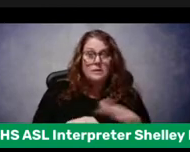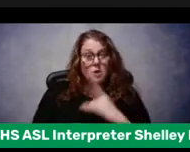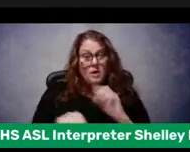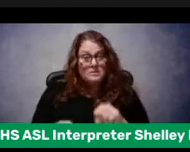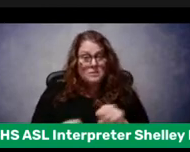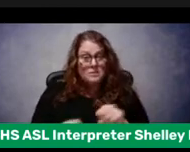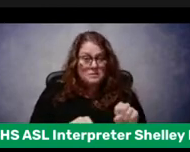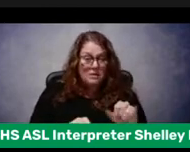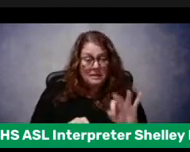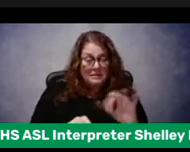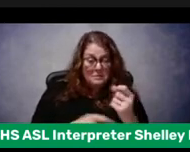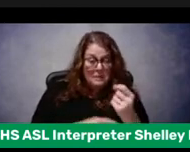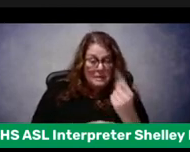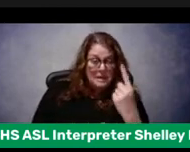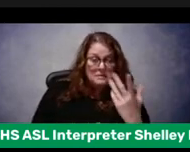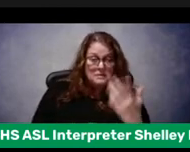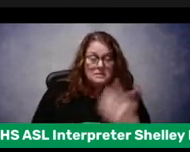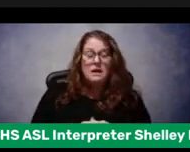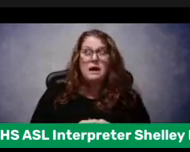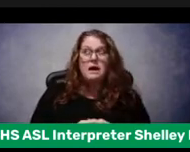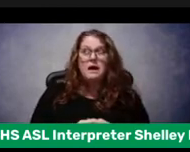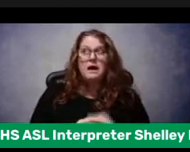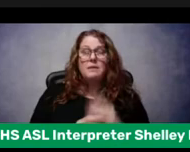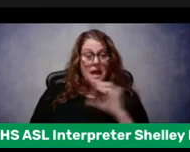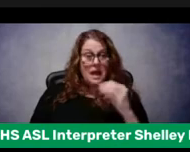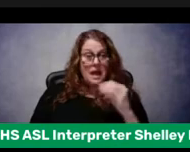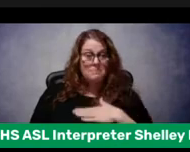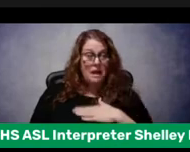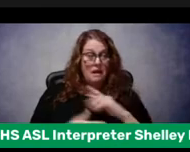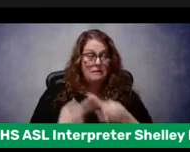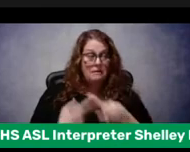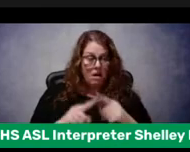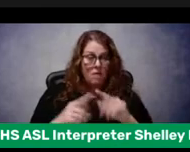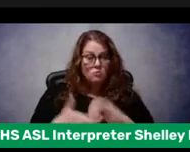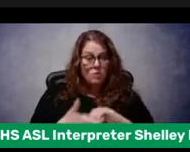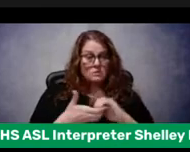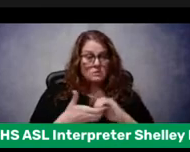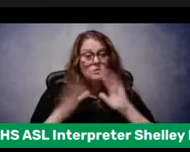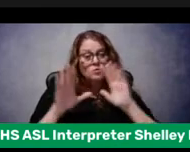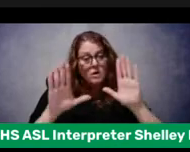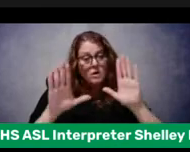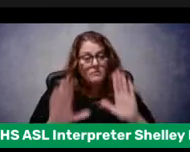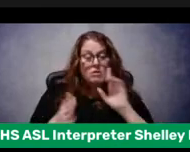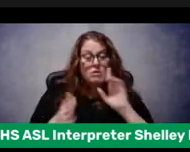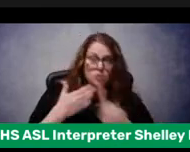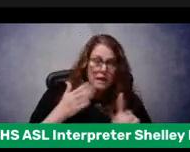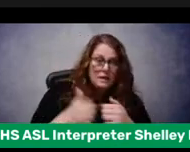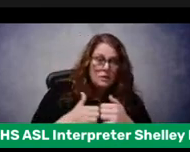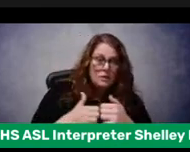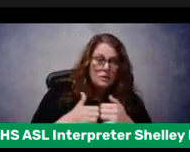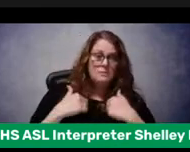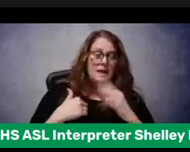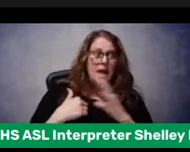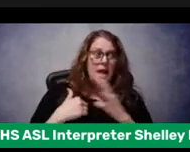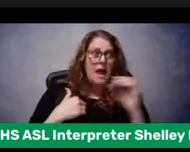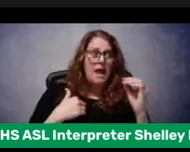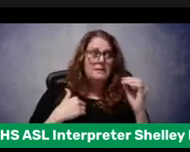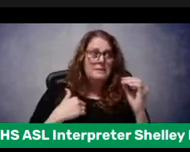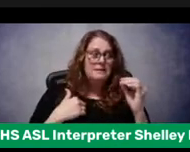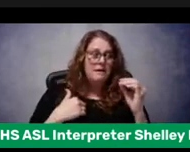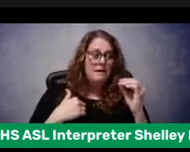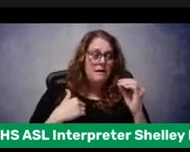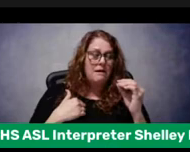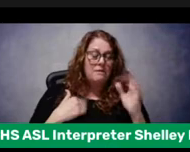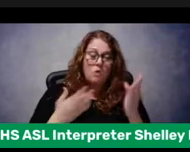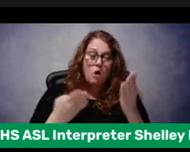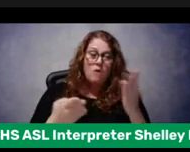possible, if that makes sense. And my comrades were really great and were checking in on me and